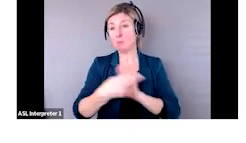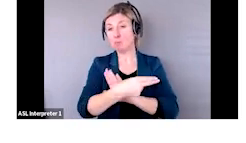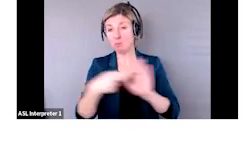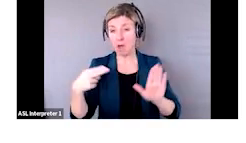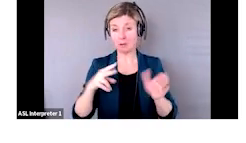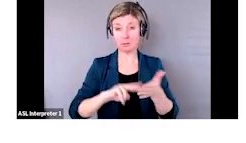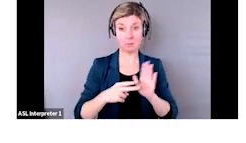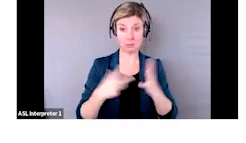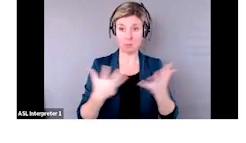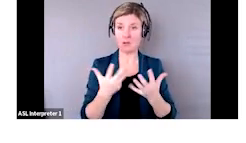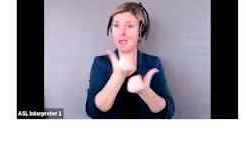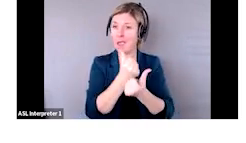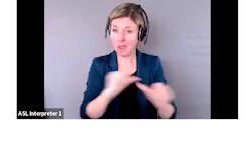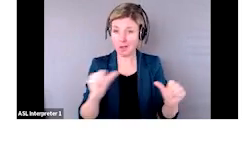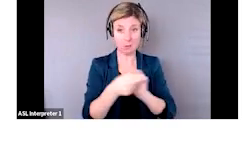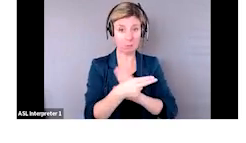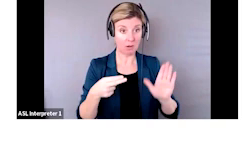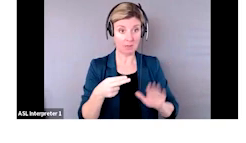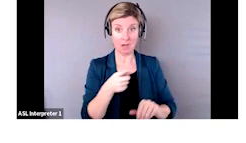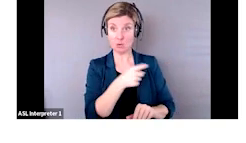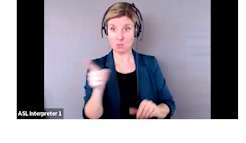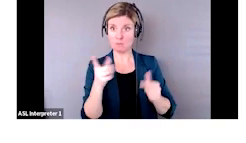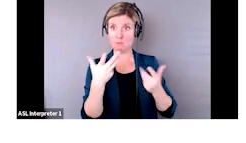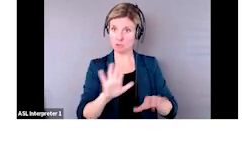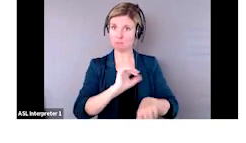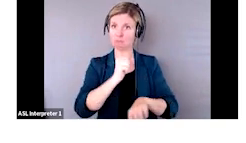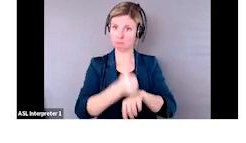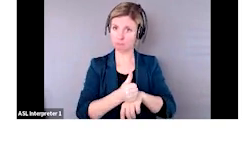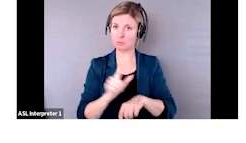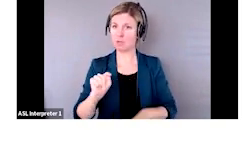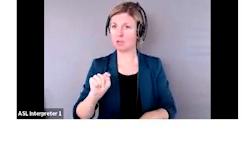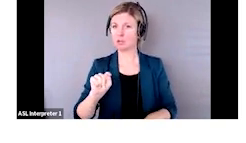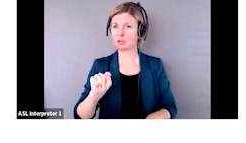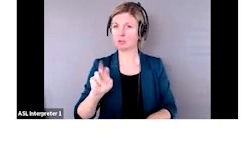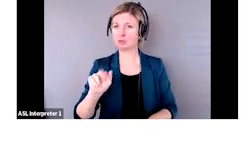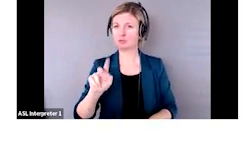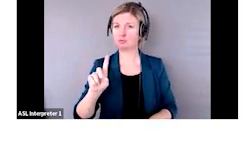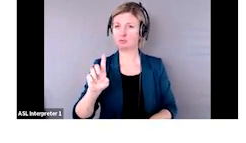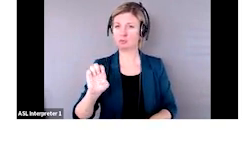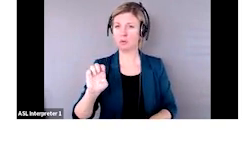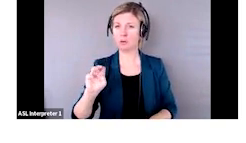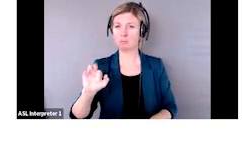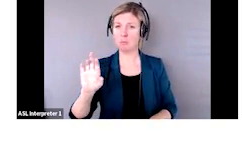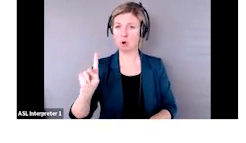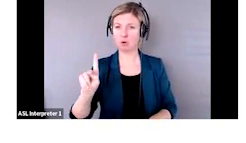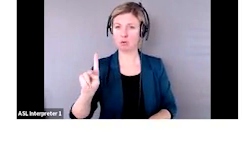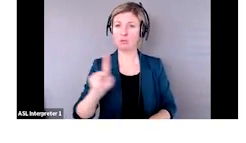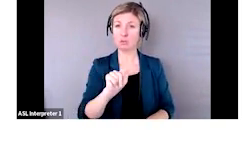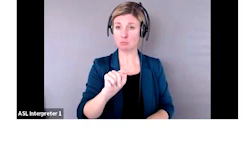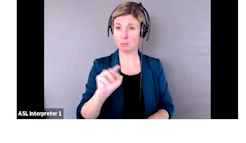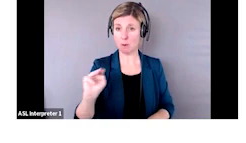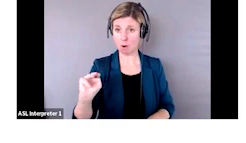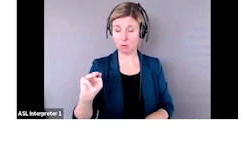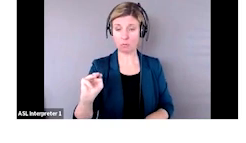have gotten a trademark for. They want to be known to be a place where you can buy everything you